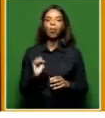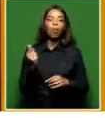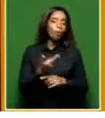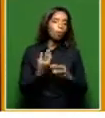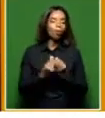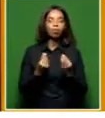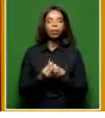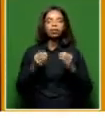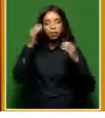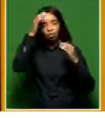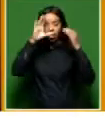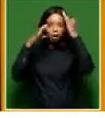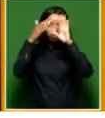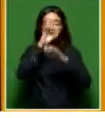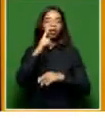seamlessly. And